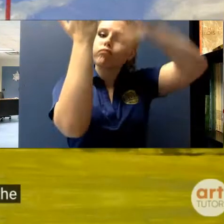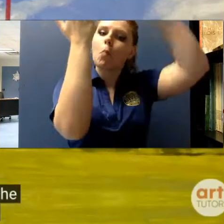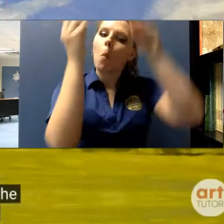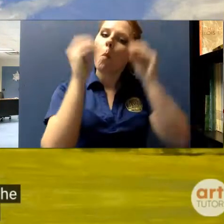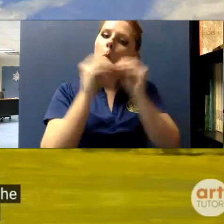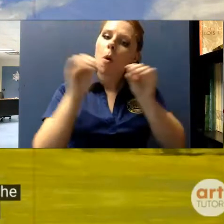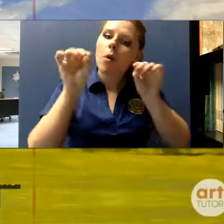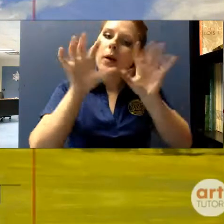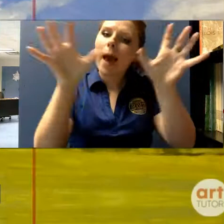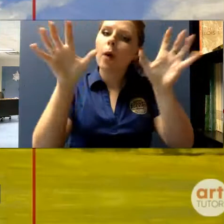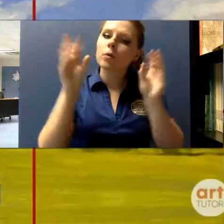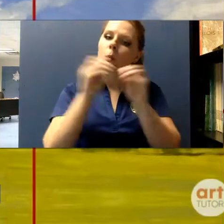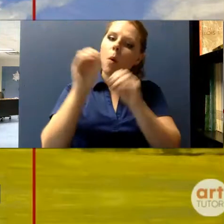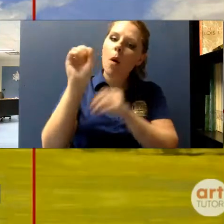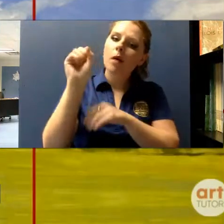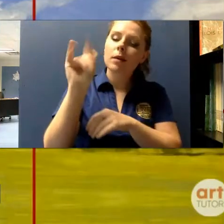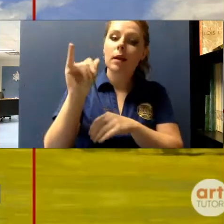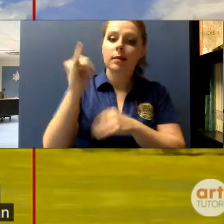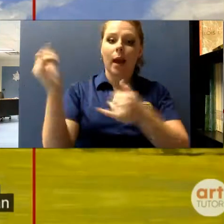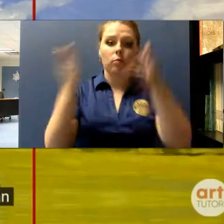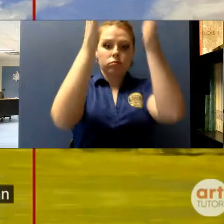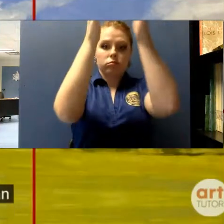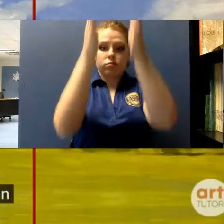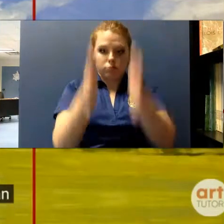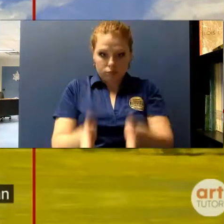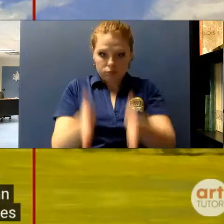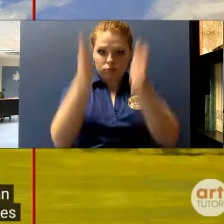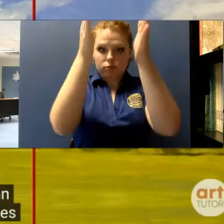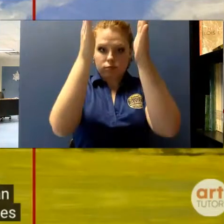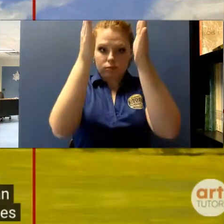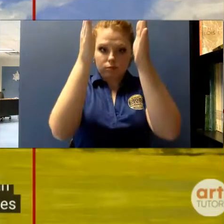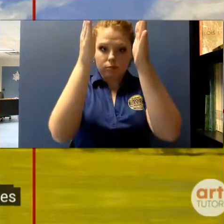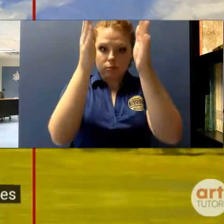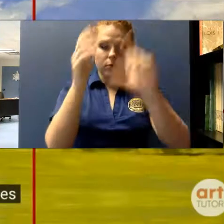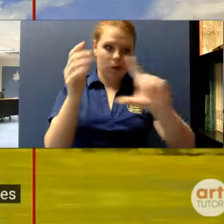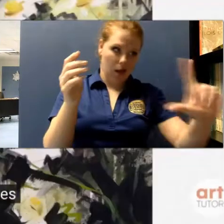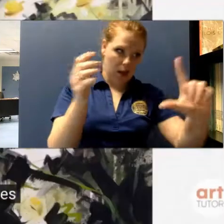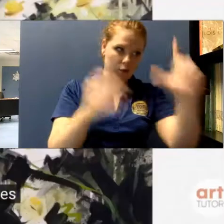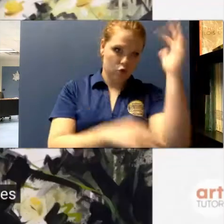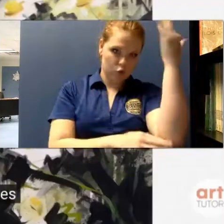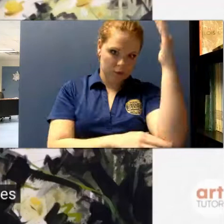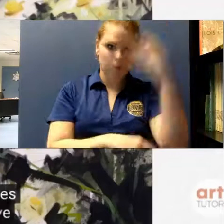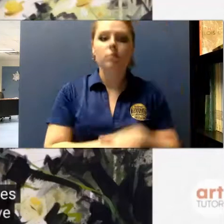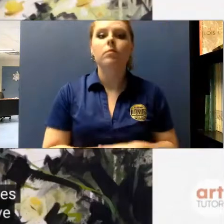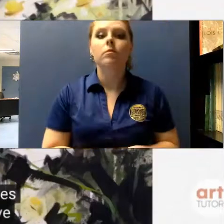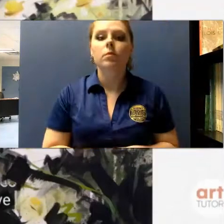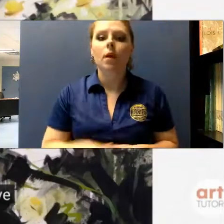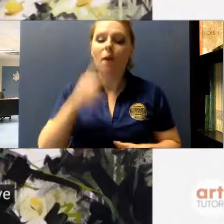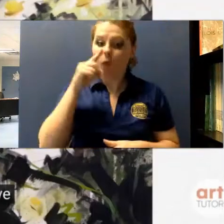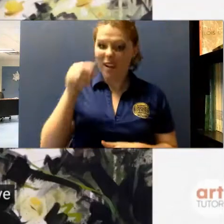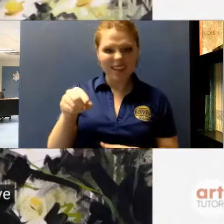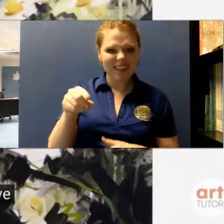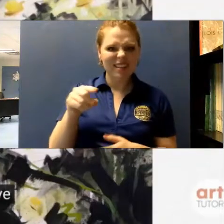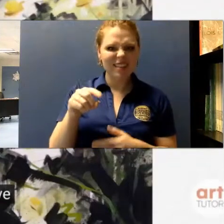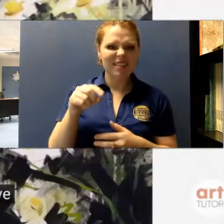of the tree. If we bring in the 2 vertical lines, you can see how the line on the left matches the tree. In the case of this expressive